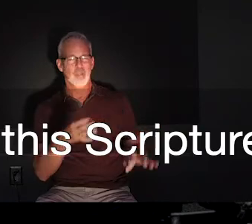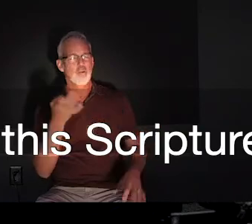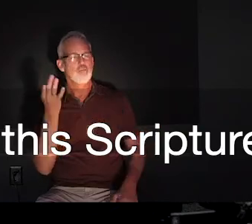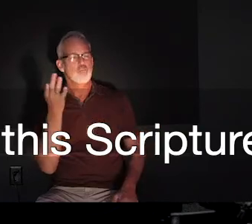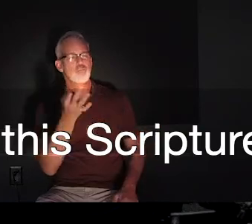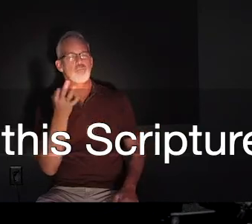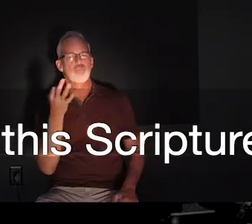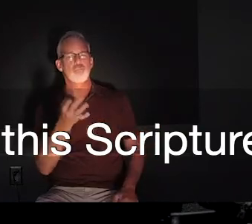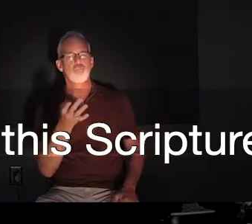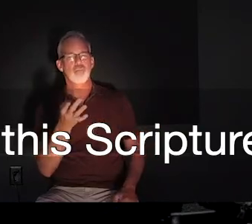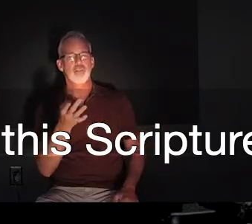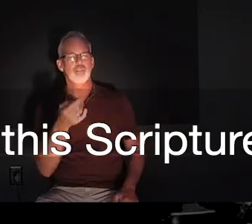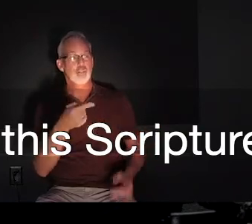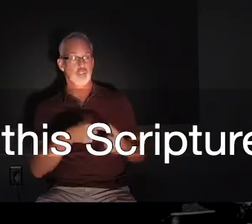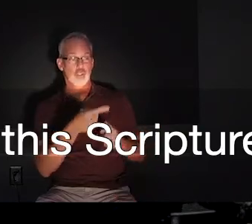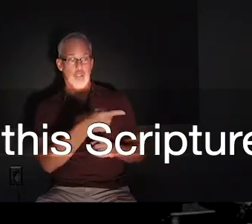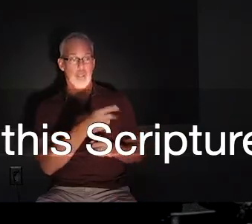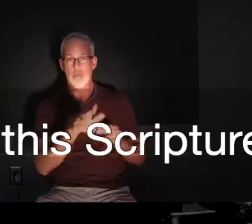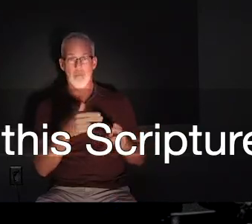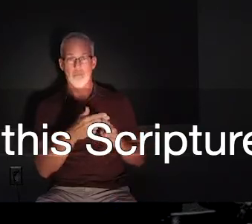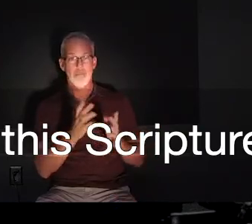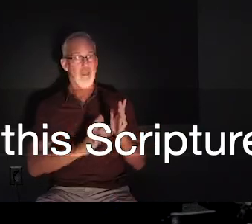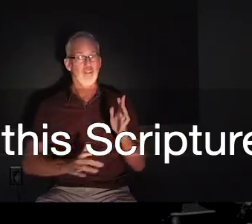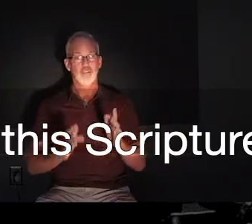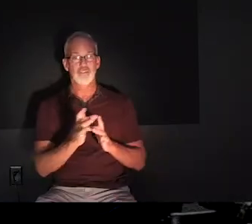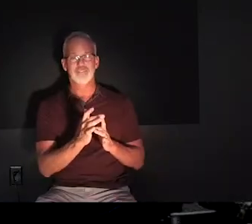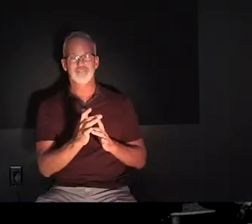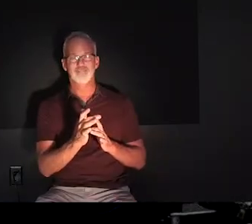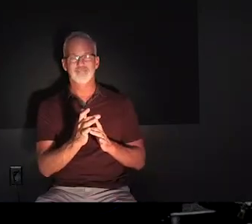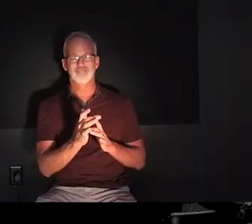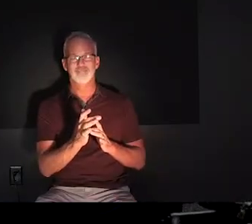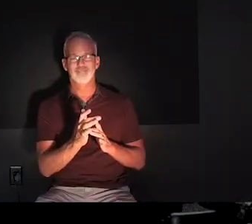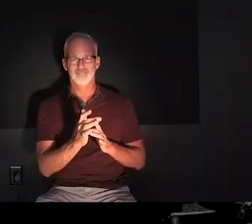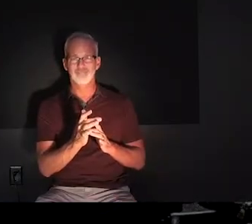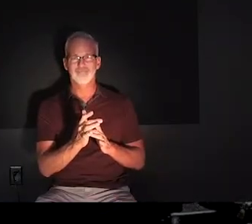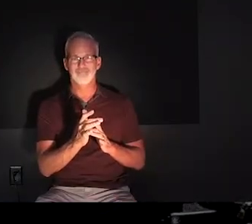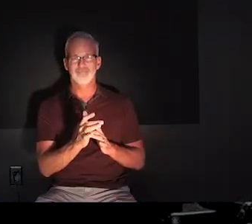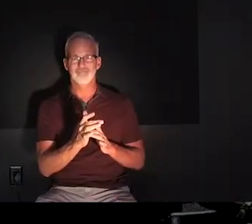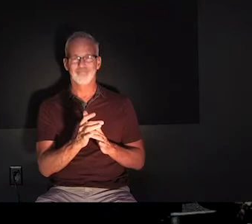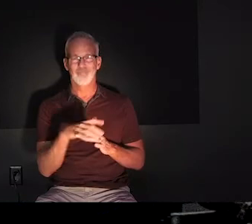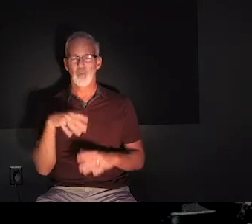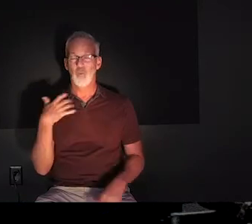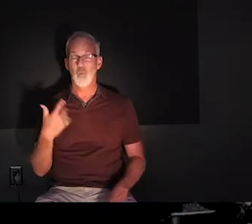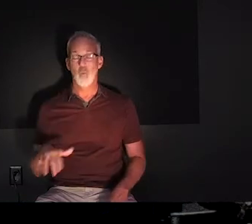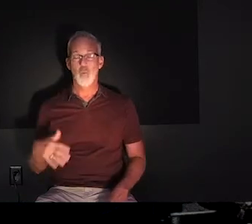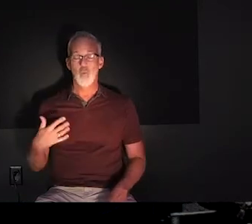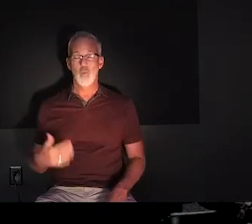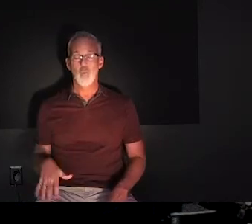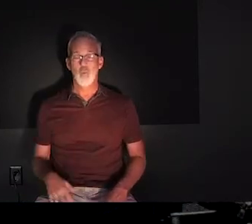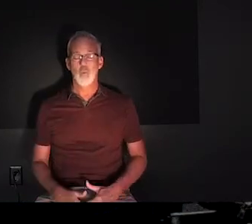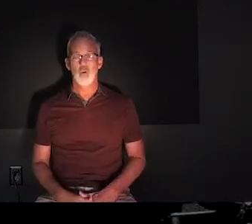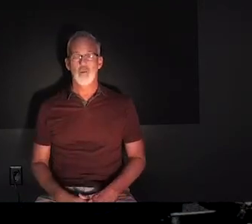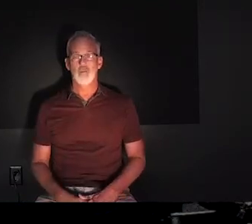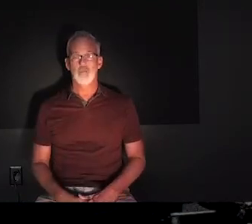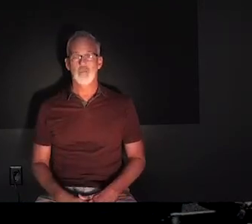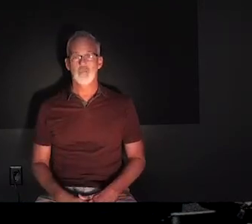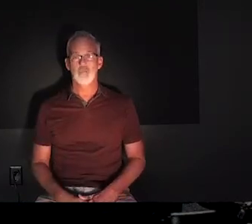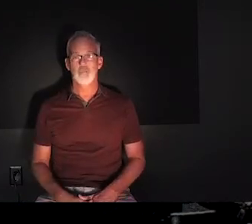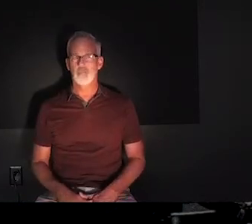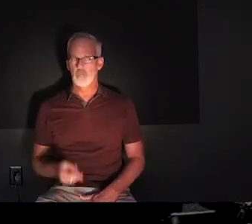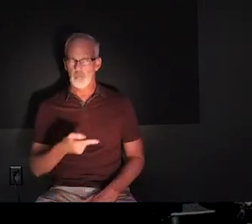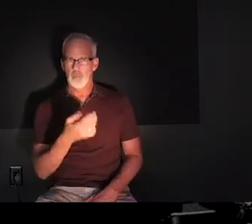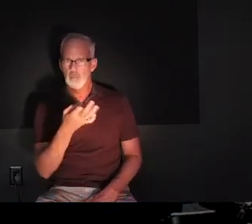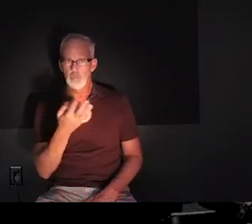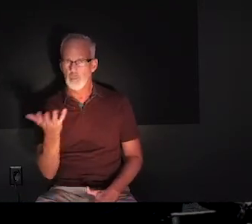preached Jesus to him. What did he preach to